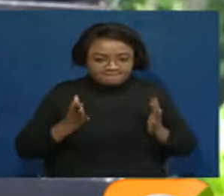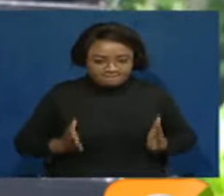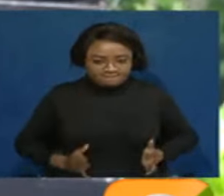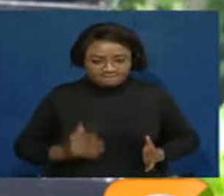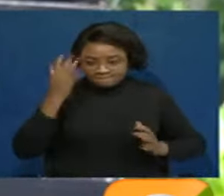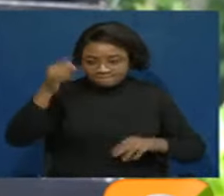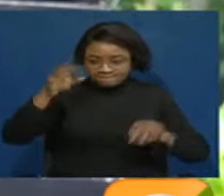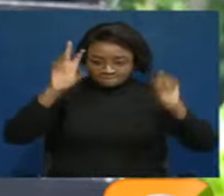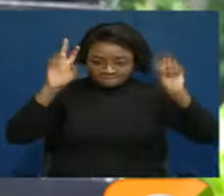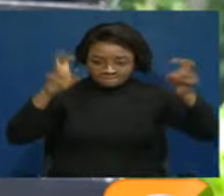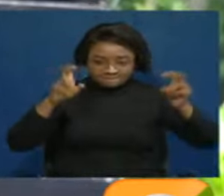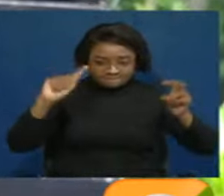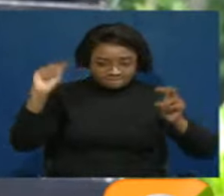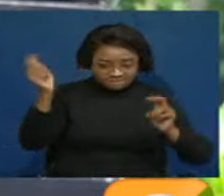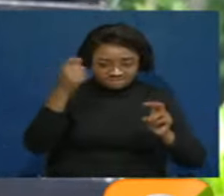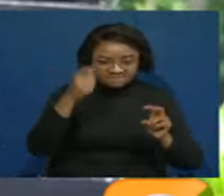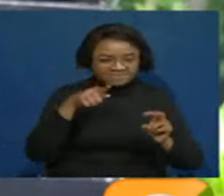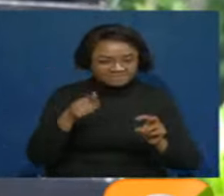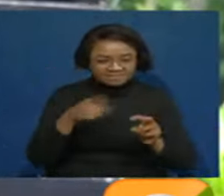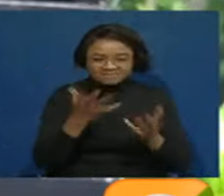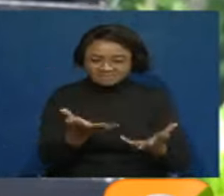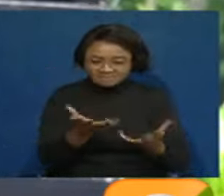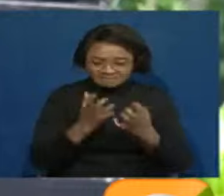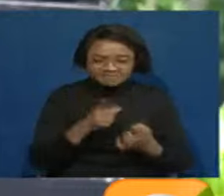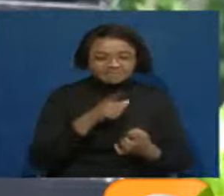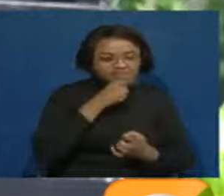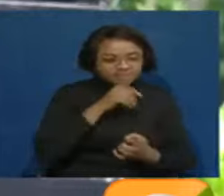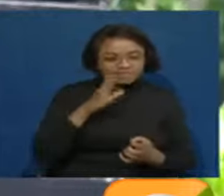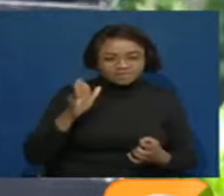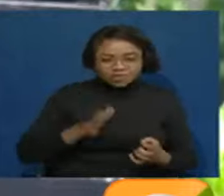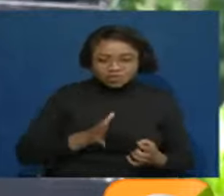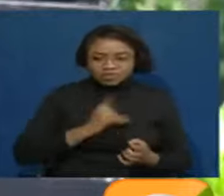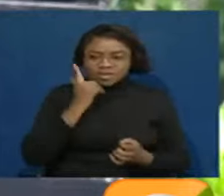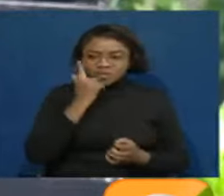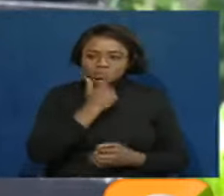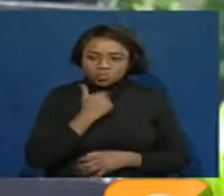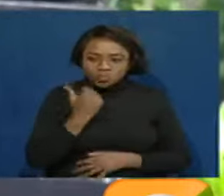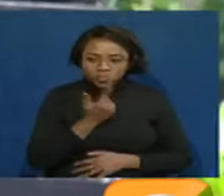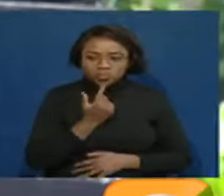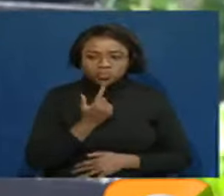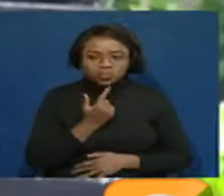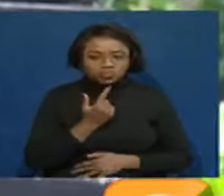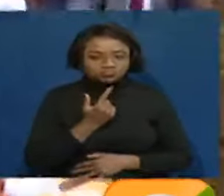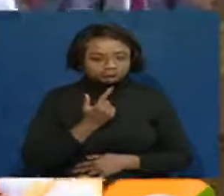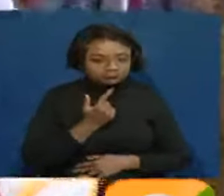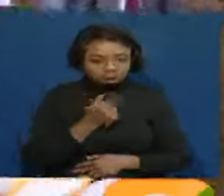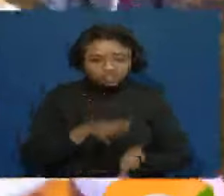Kenya require men and women who are not